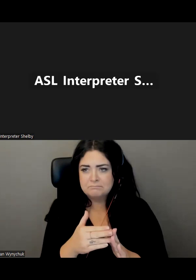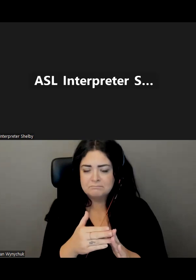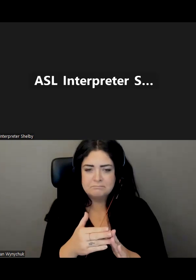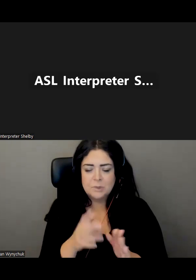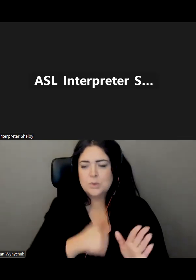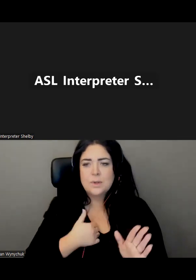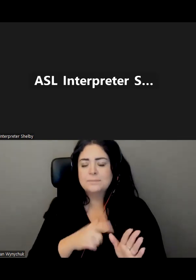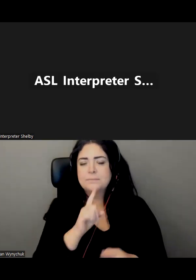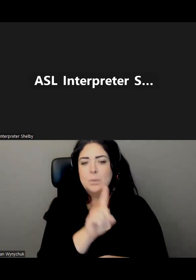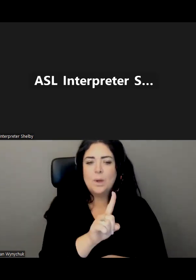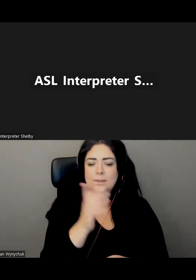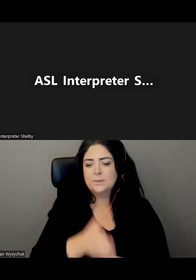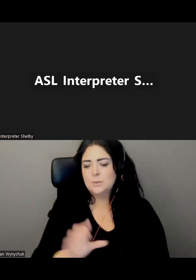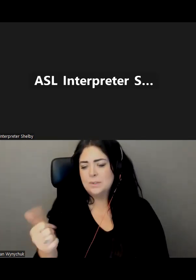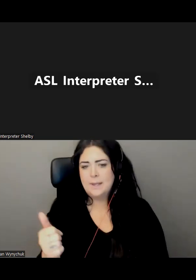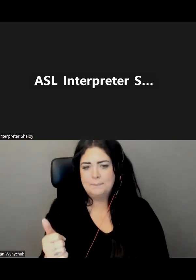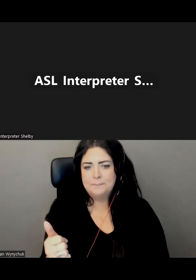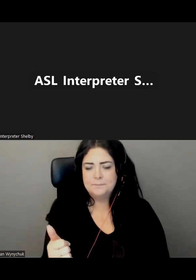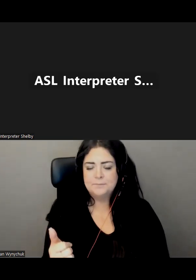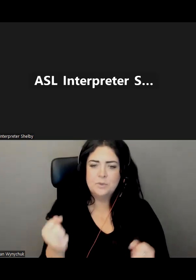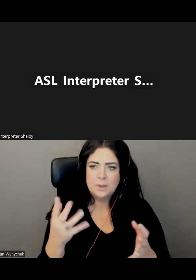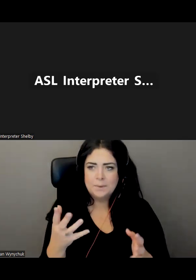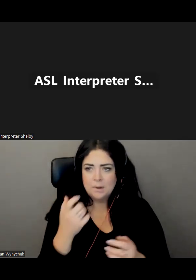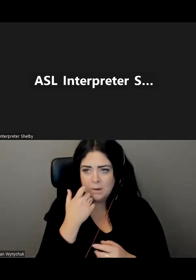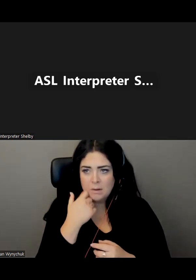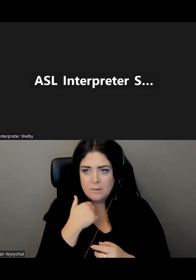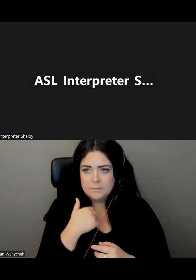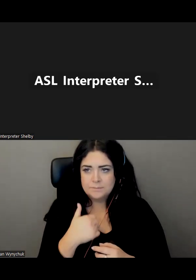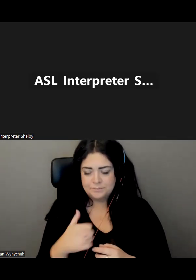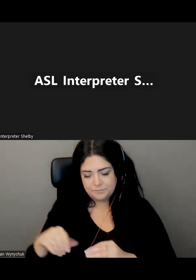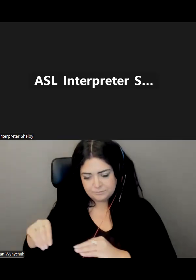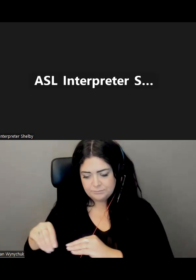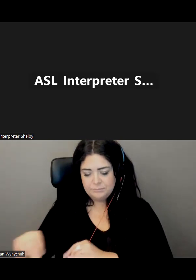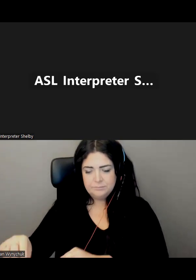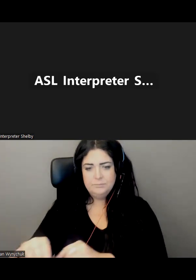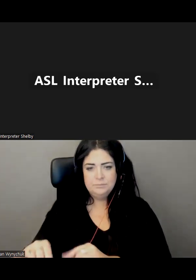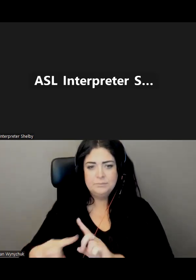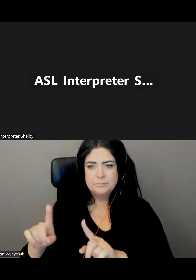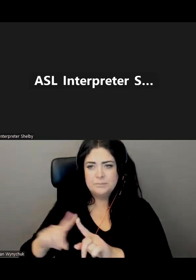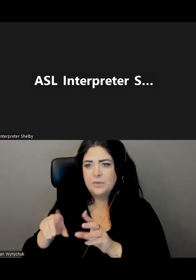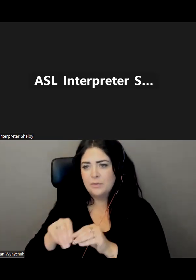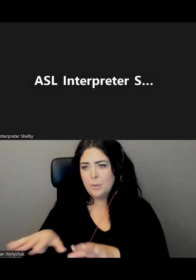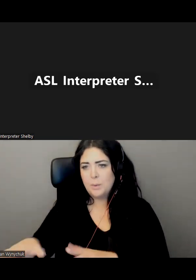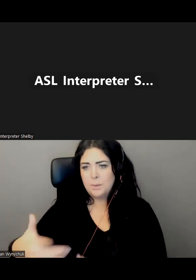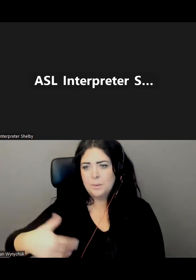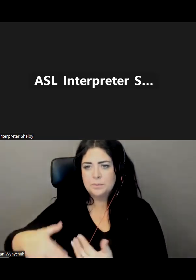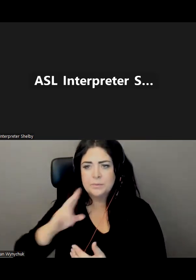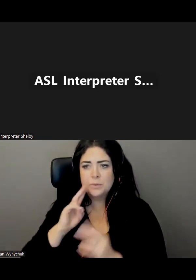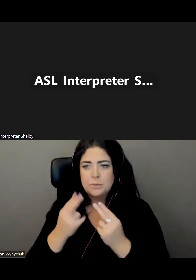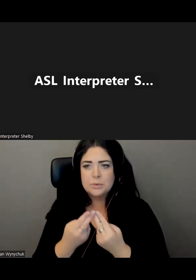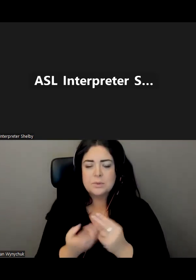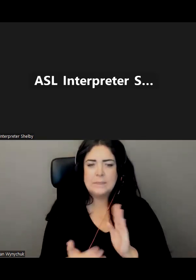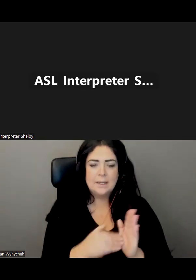with your compost. For containers, in the ground, it's a lot more forgiving because there's a lot more places for the nutrients to go, but you just don't